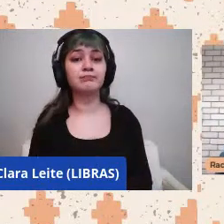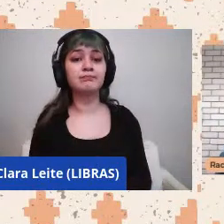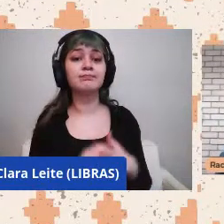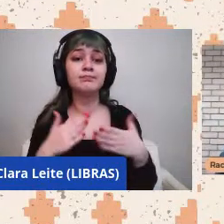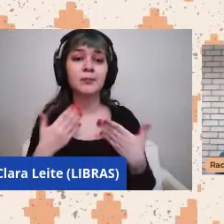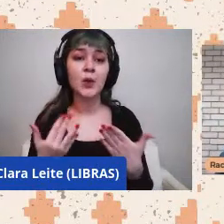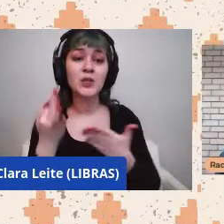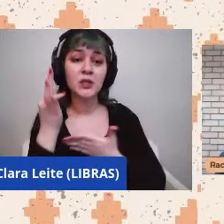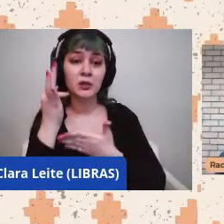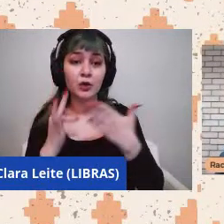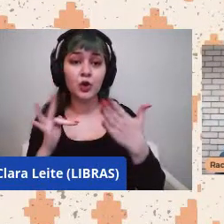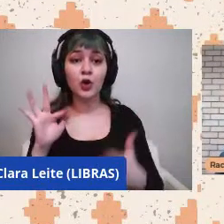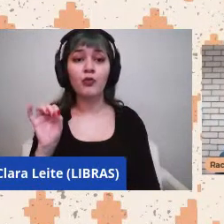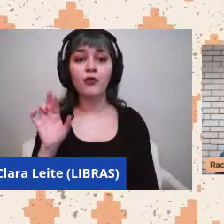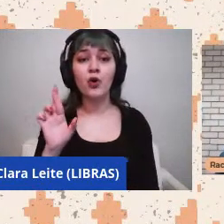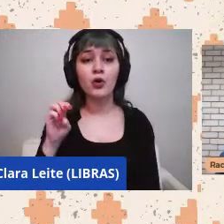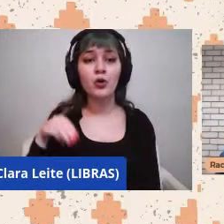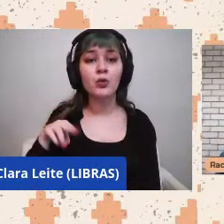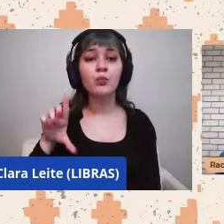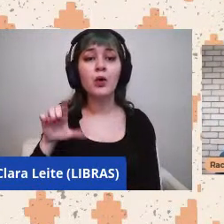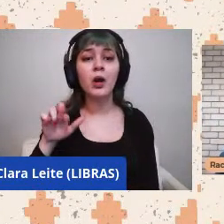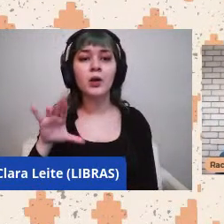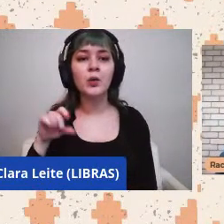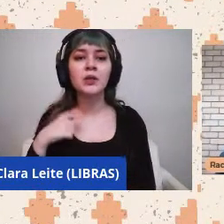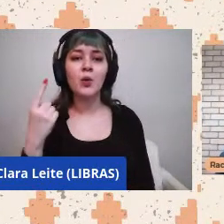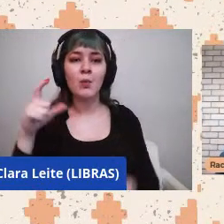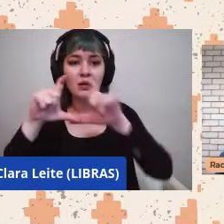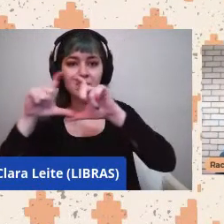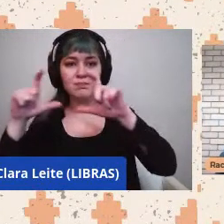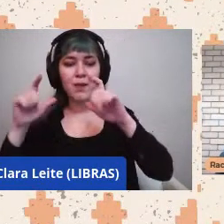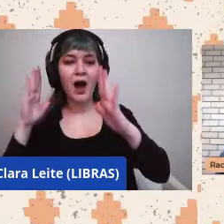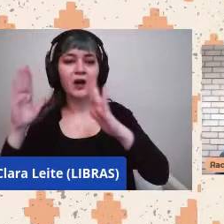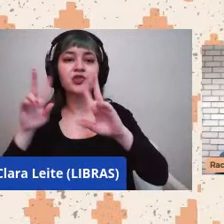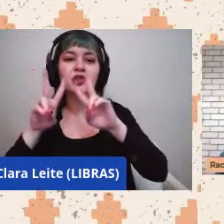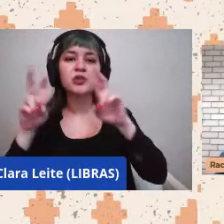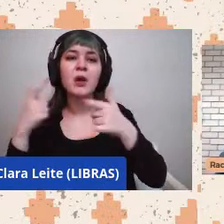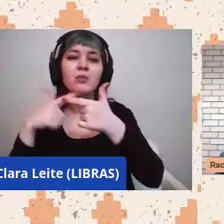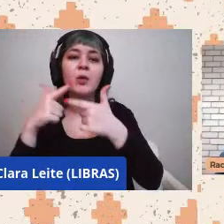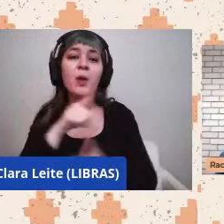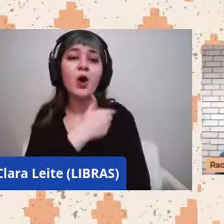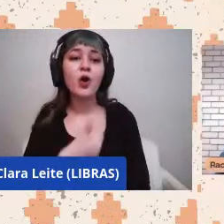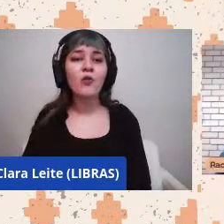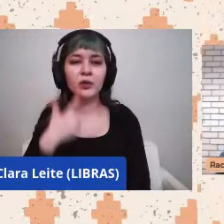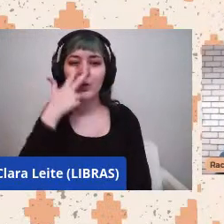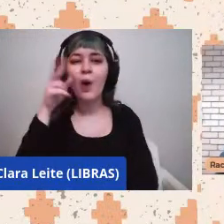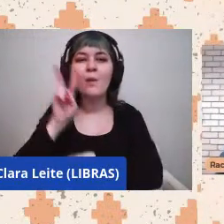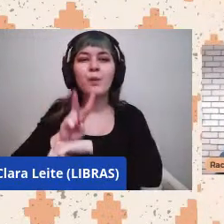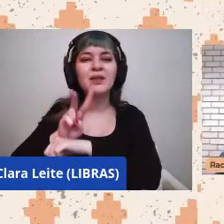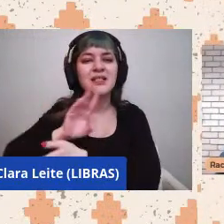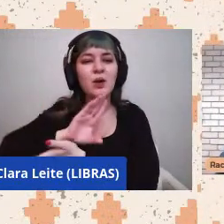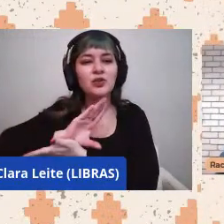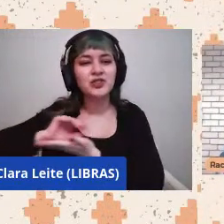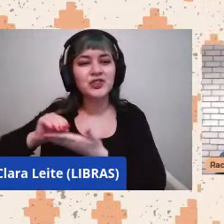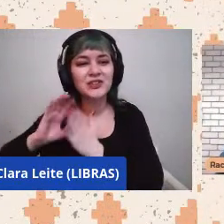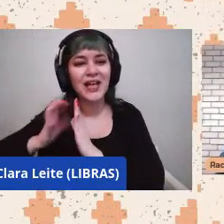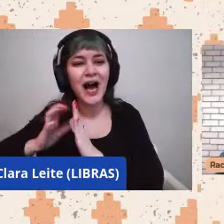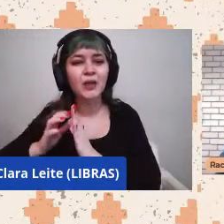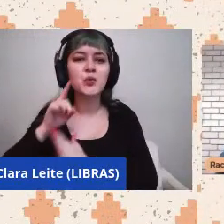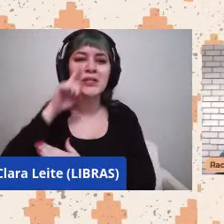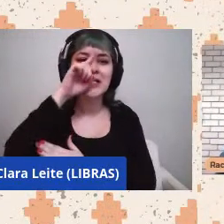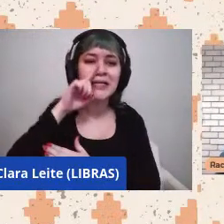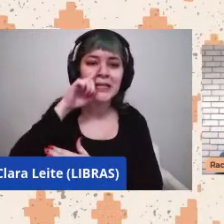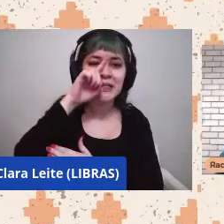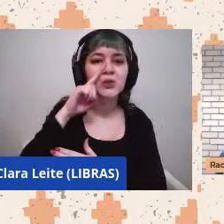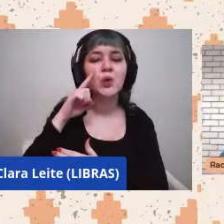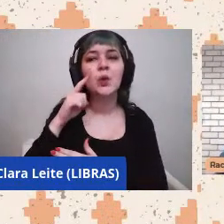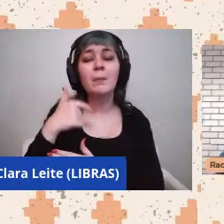the form is split into one section on governance issues, such as around data protection, risk assessment for yourself,